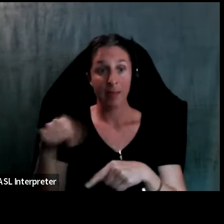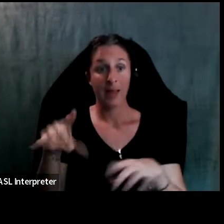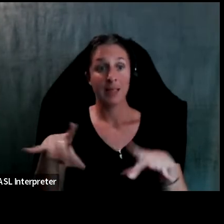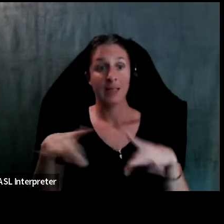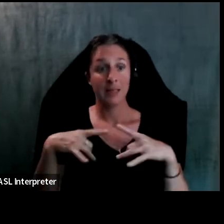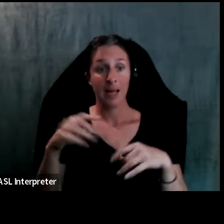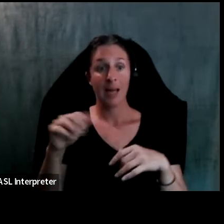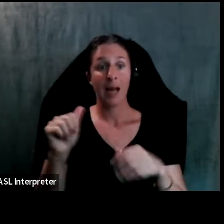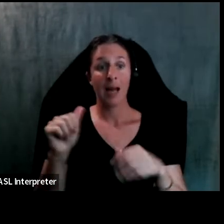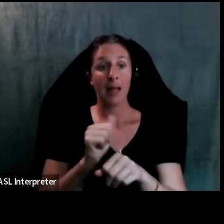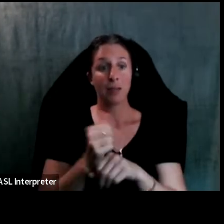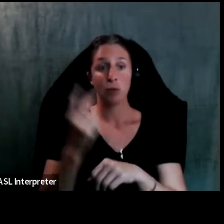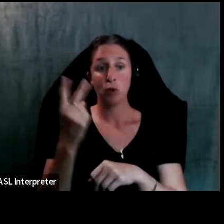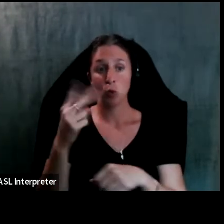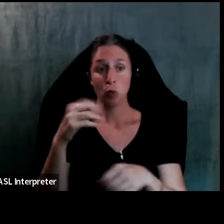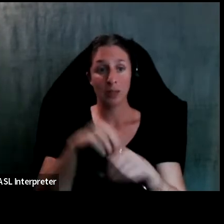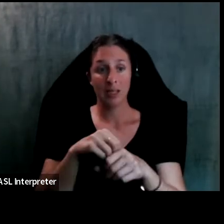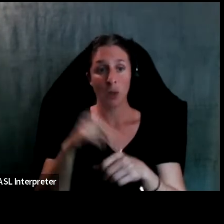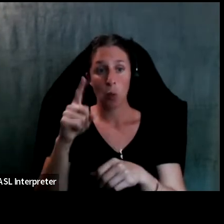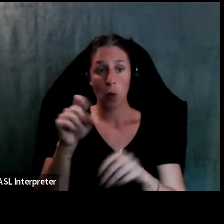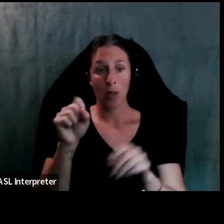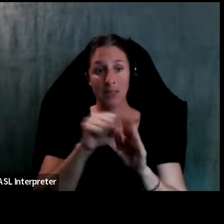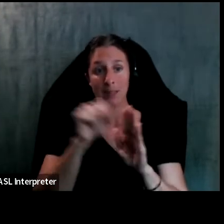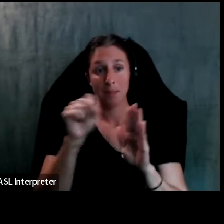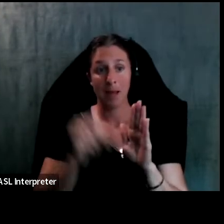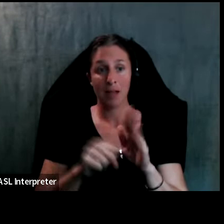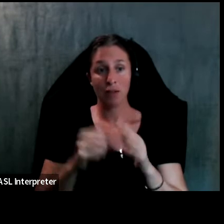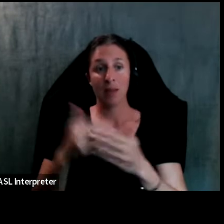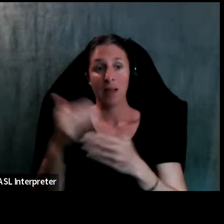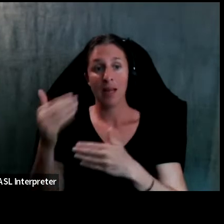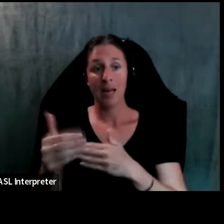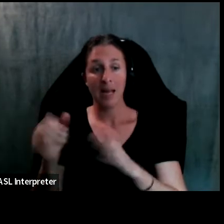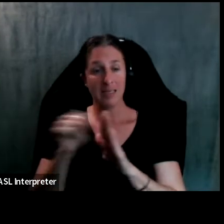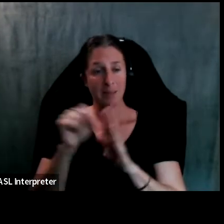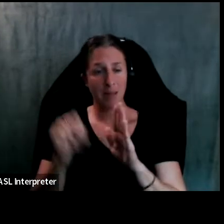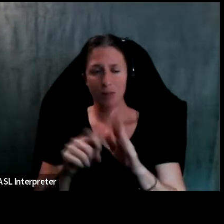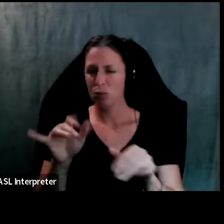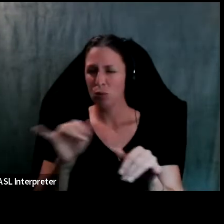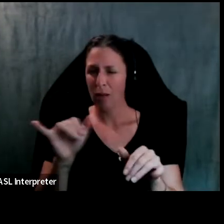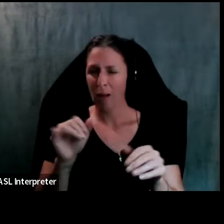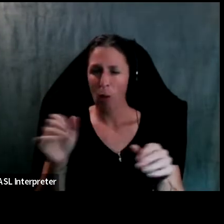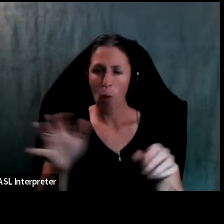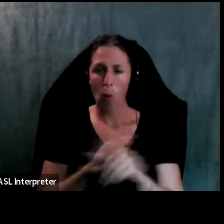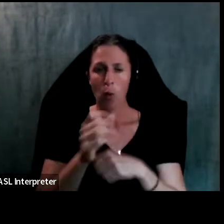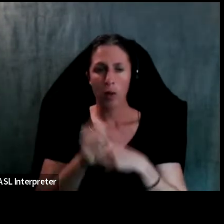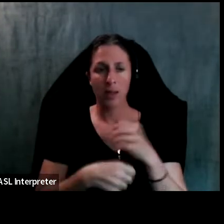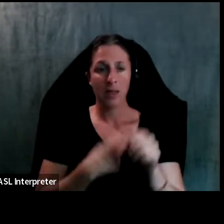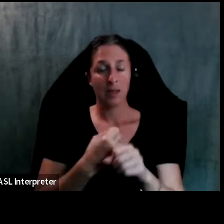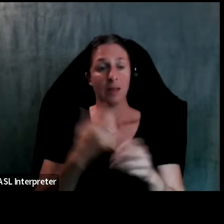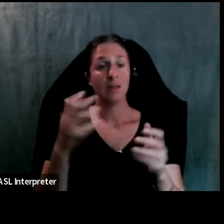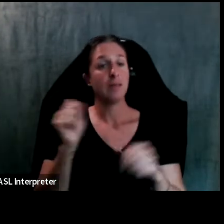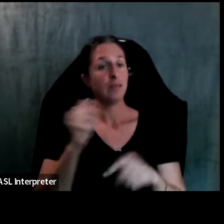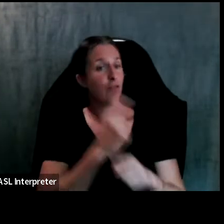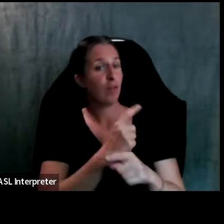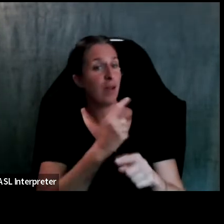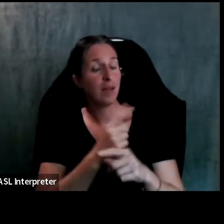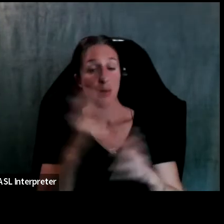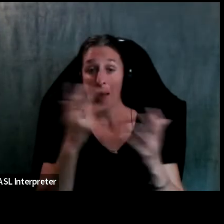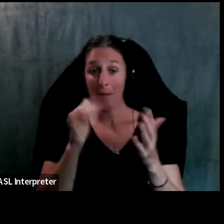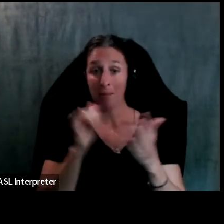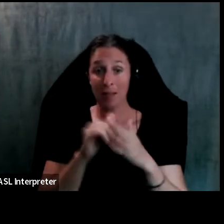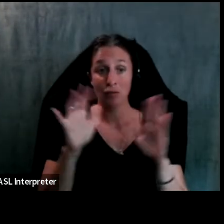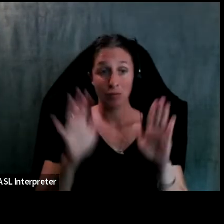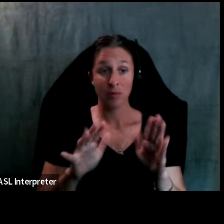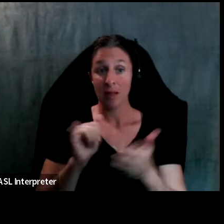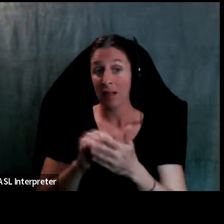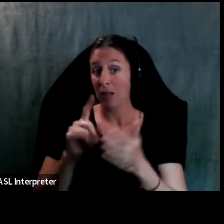algebra 2 in just one semester and then the next semester they take, so it's like a whole year? Correct. Wow, that's great. Well, I mean, that's